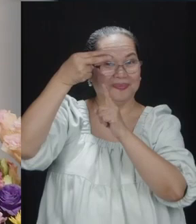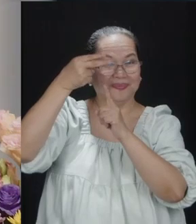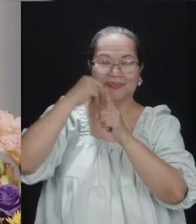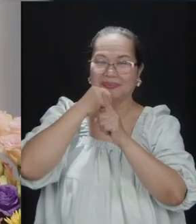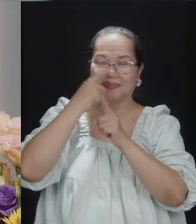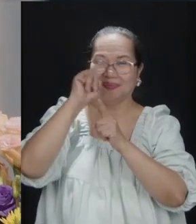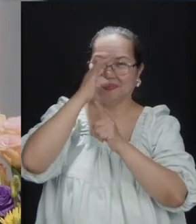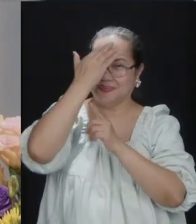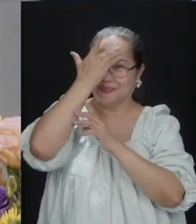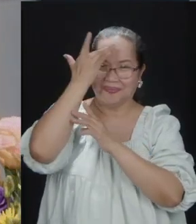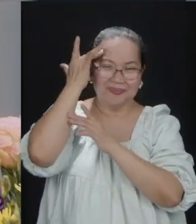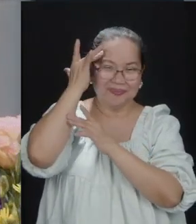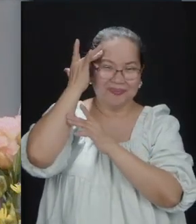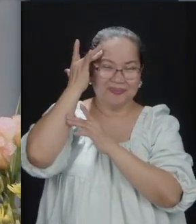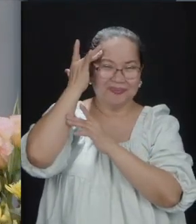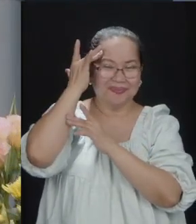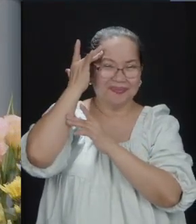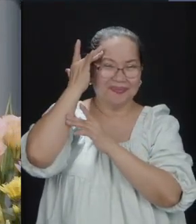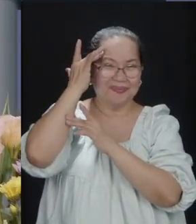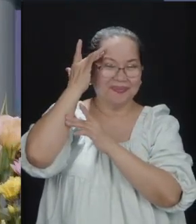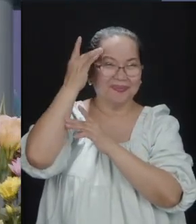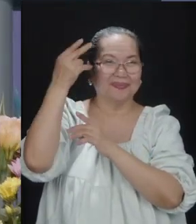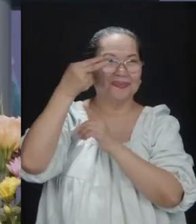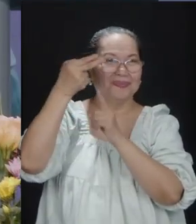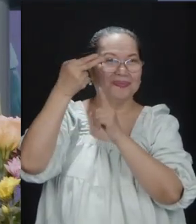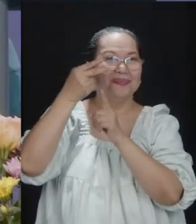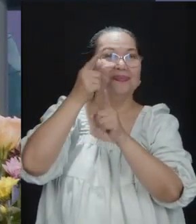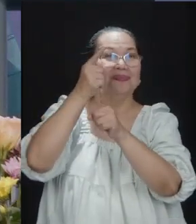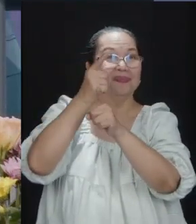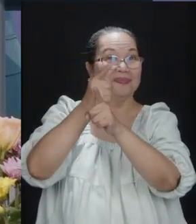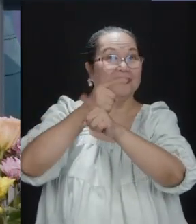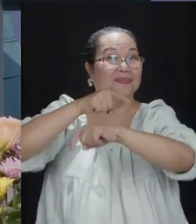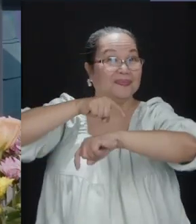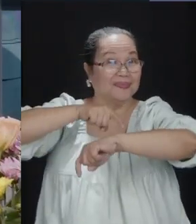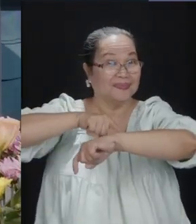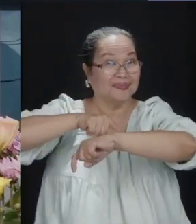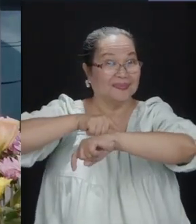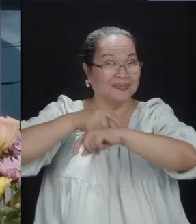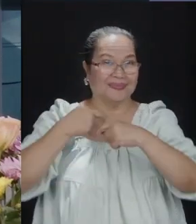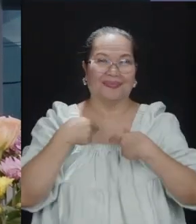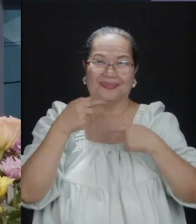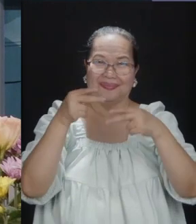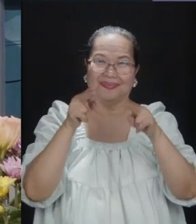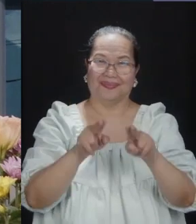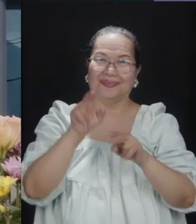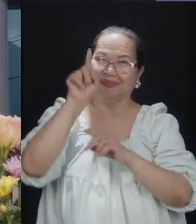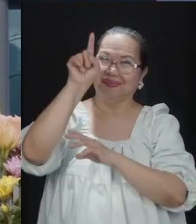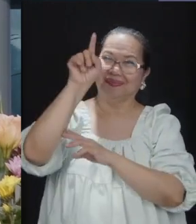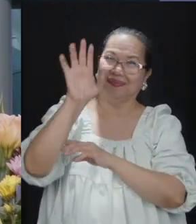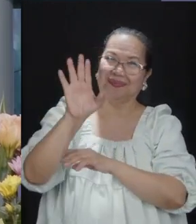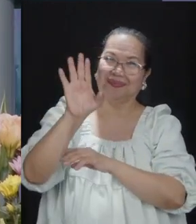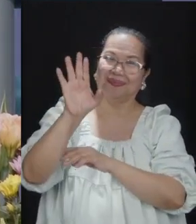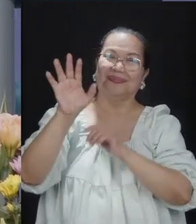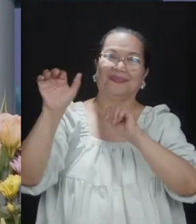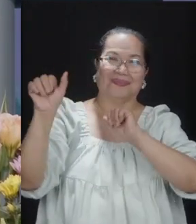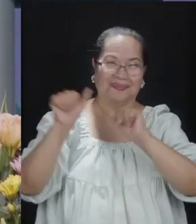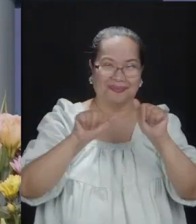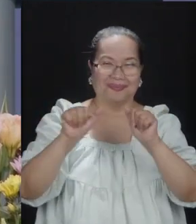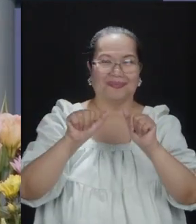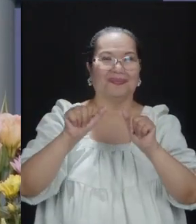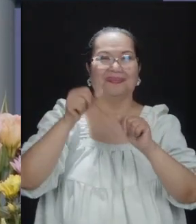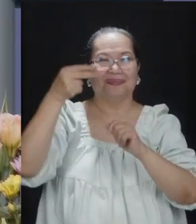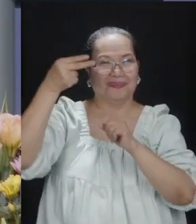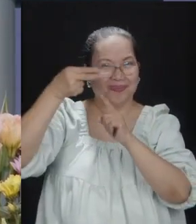He forgot Hannah, but that the right time had come for God to act in